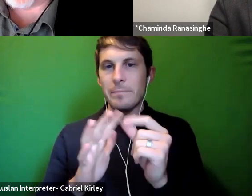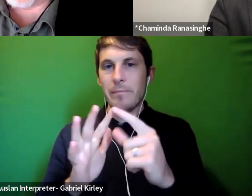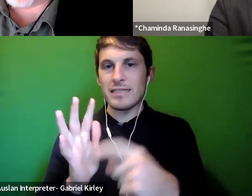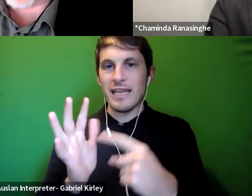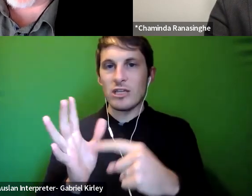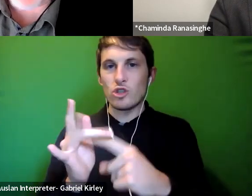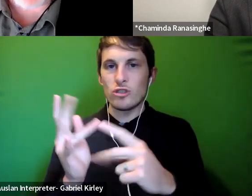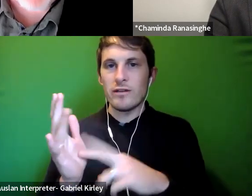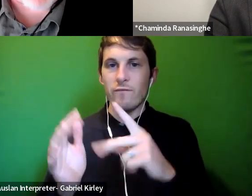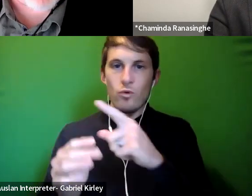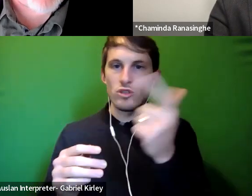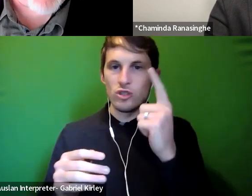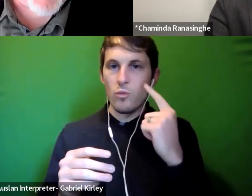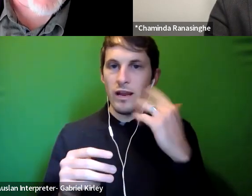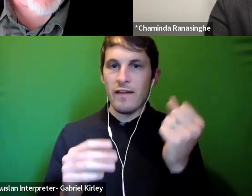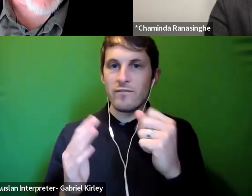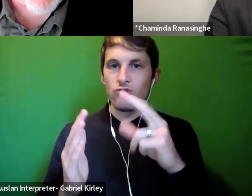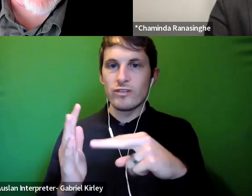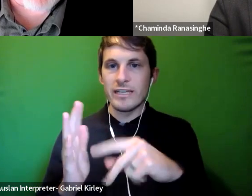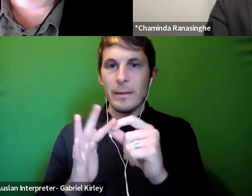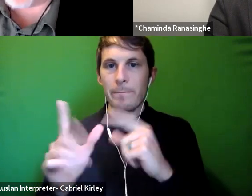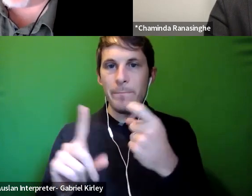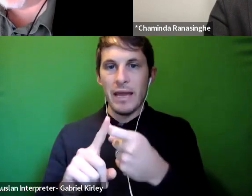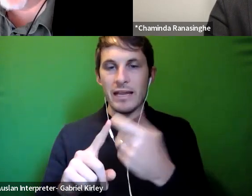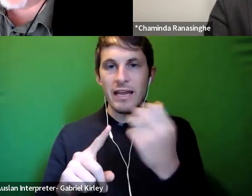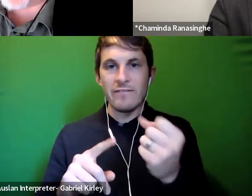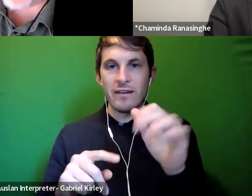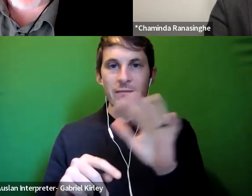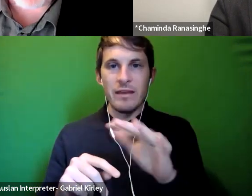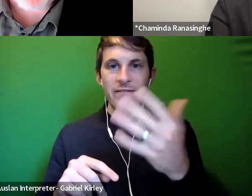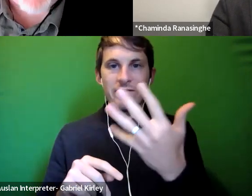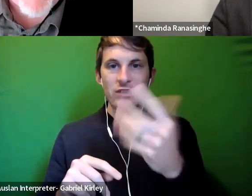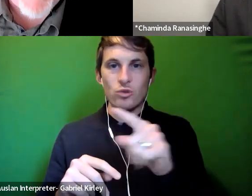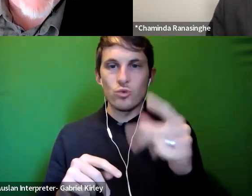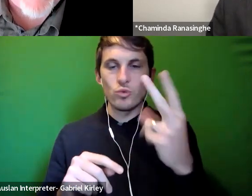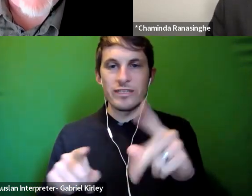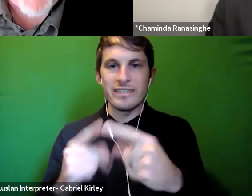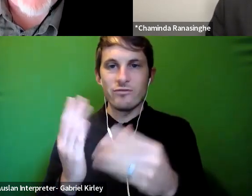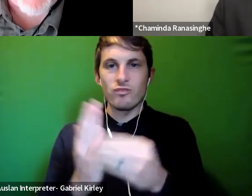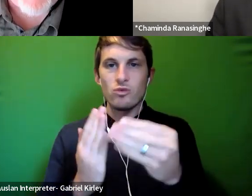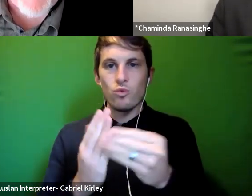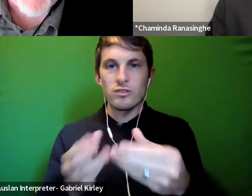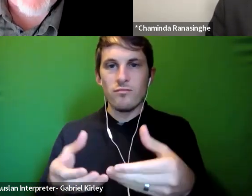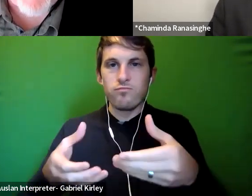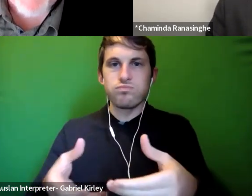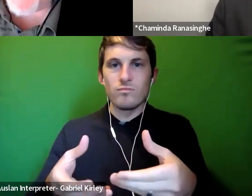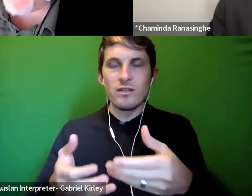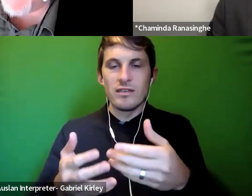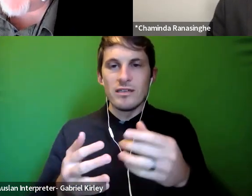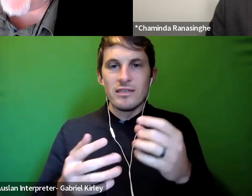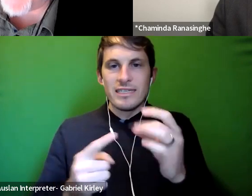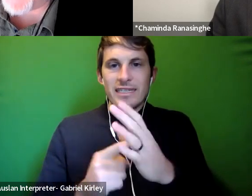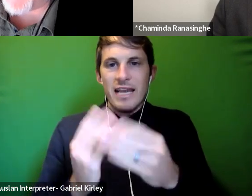staff, where we had reading packs, you know, and there was like 15, 20 resources, maybe key articles or